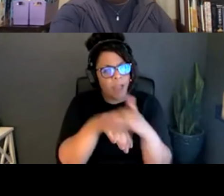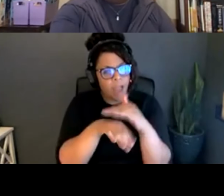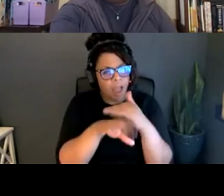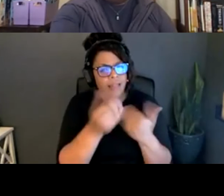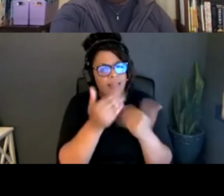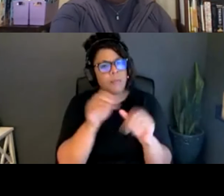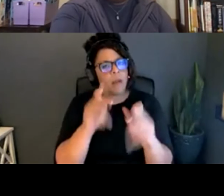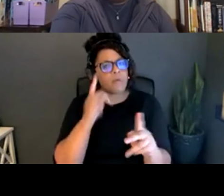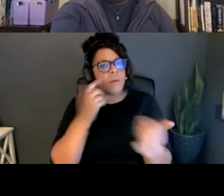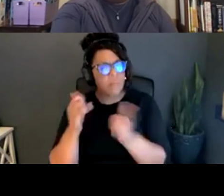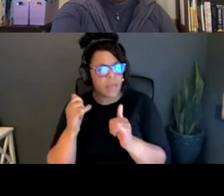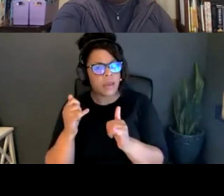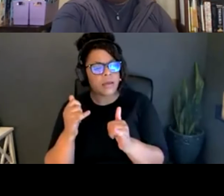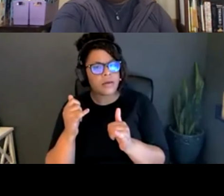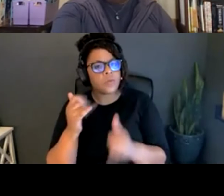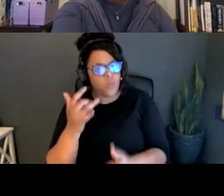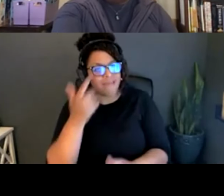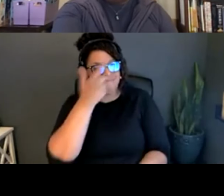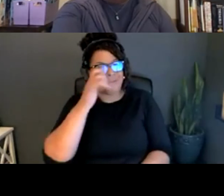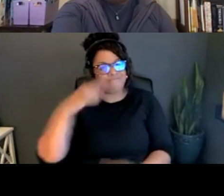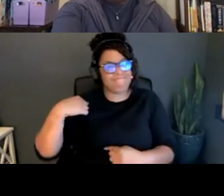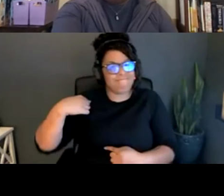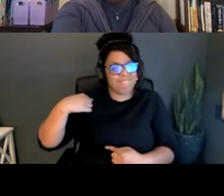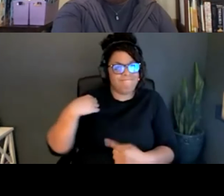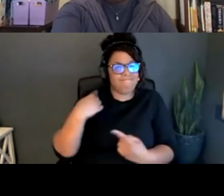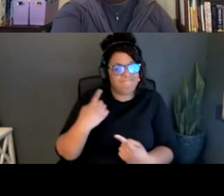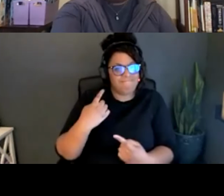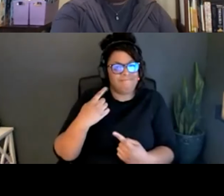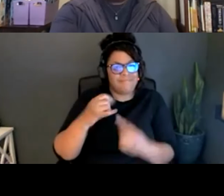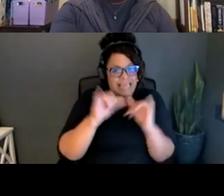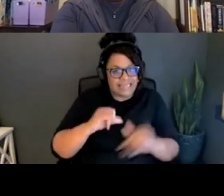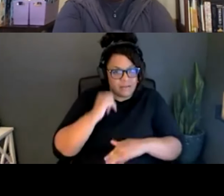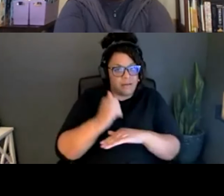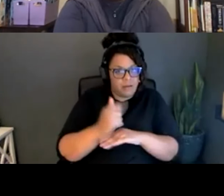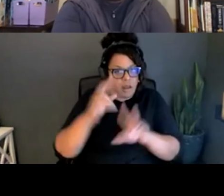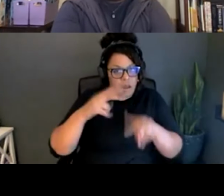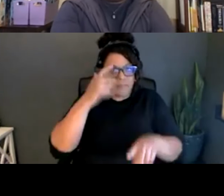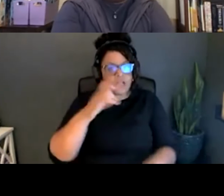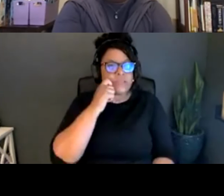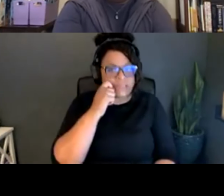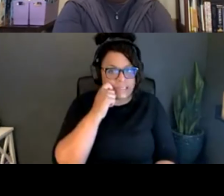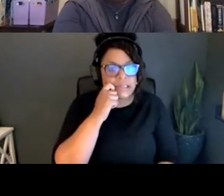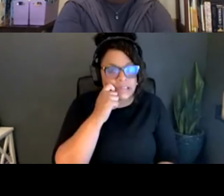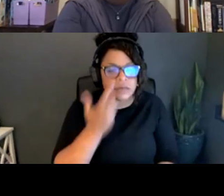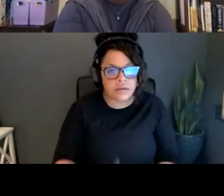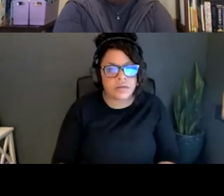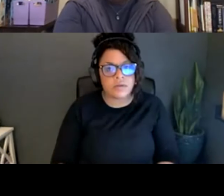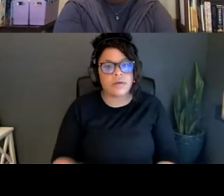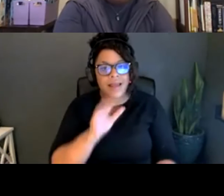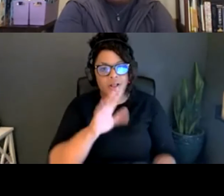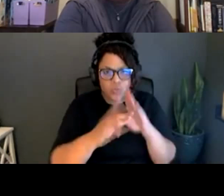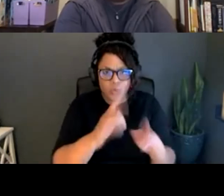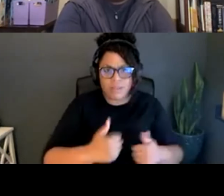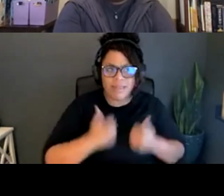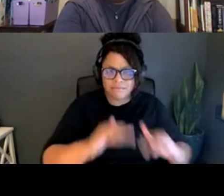to play as a result of the skin that they're in and the communities in which they live? And so